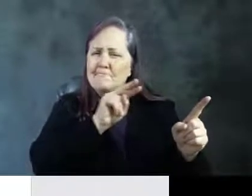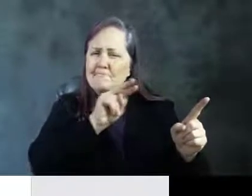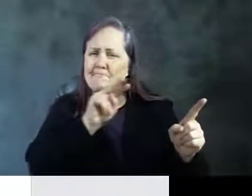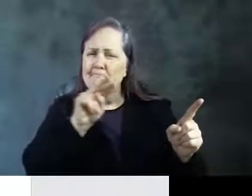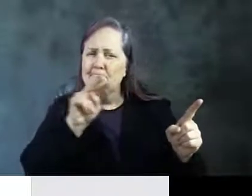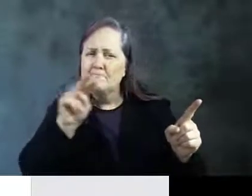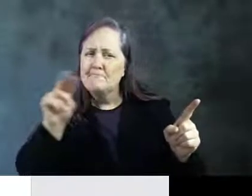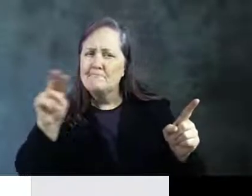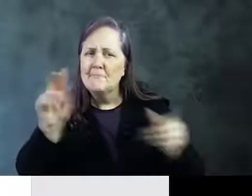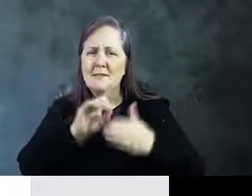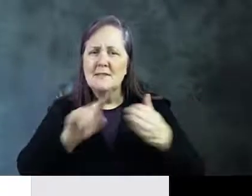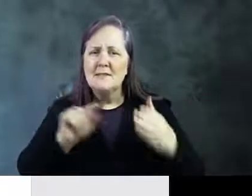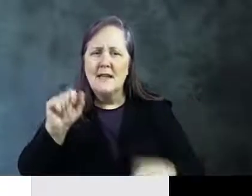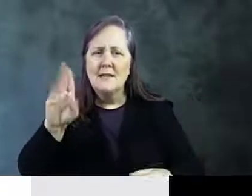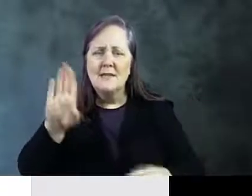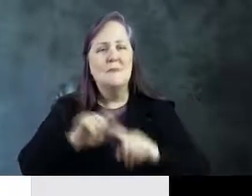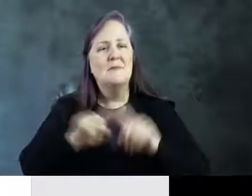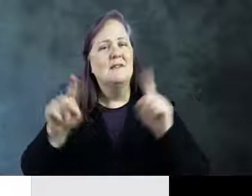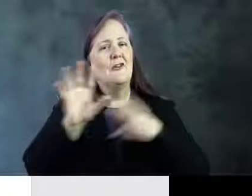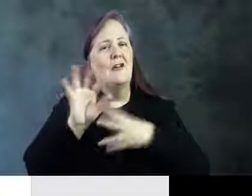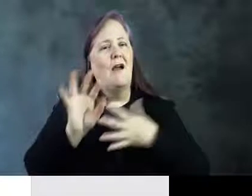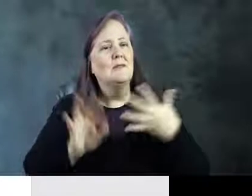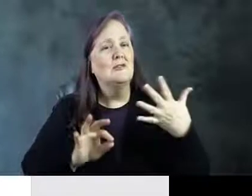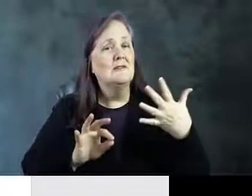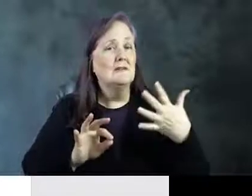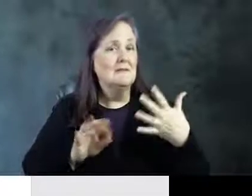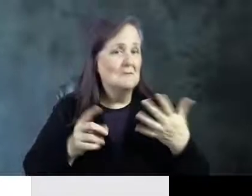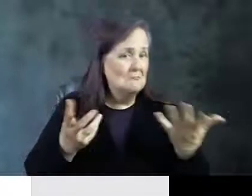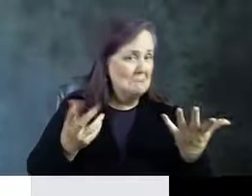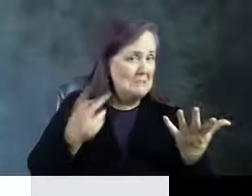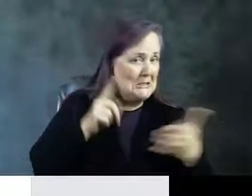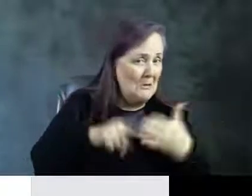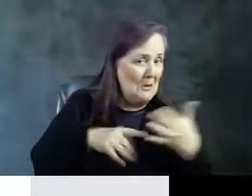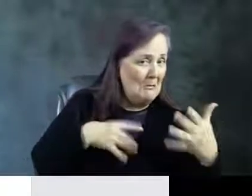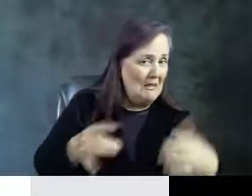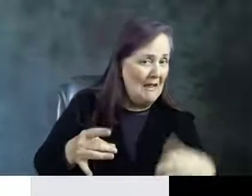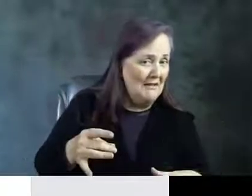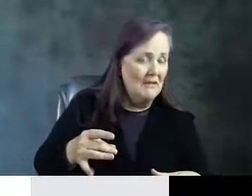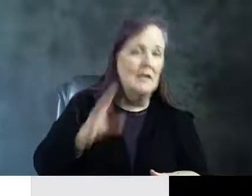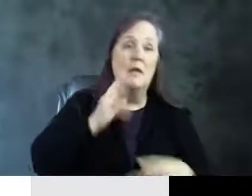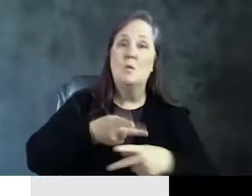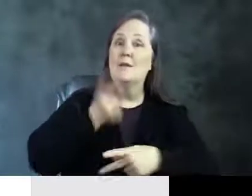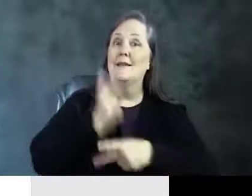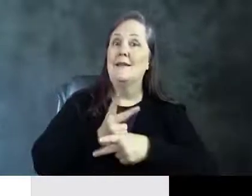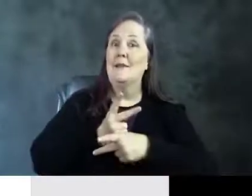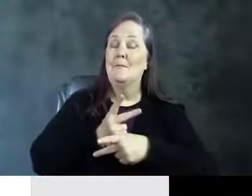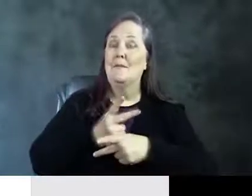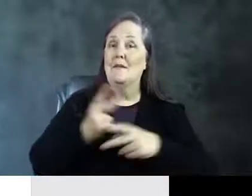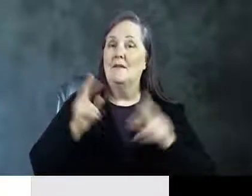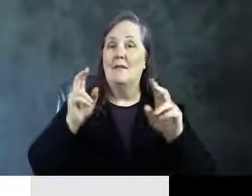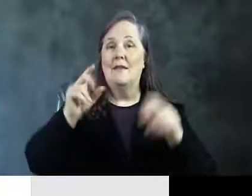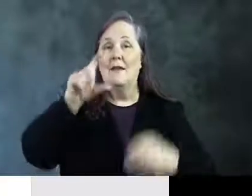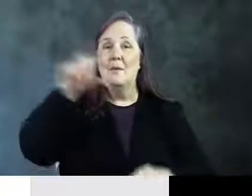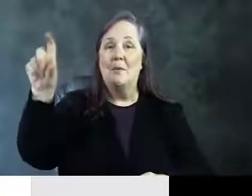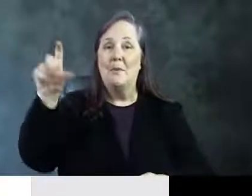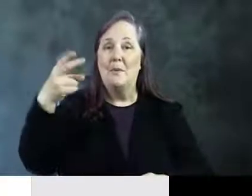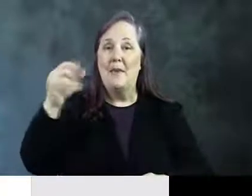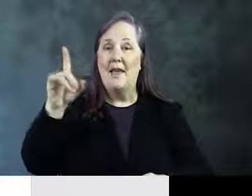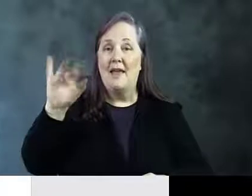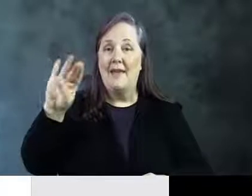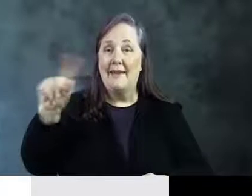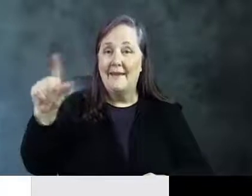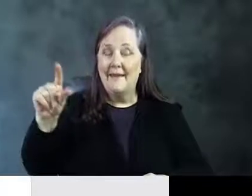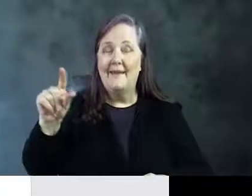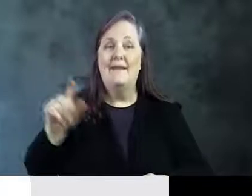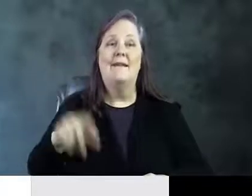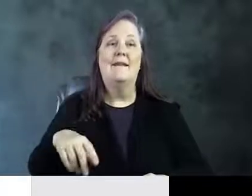looking through different options and see if there's any we like. And it's going to maintain our heading structure, and it's going to maintain